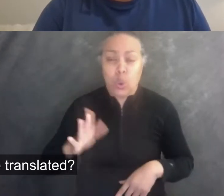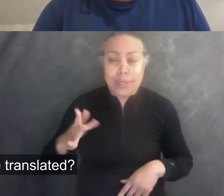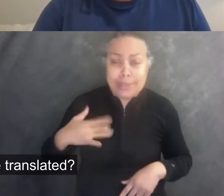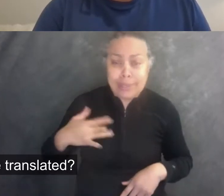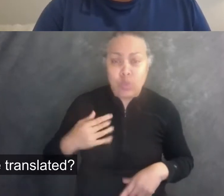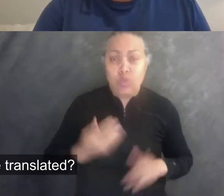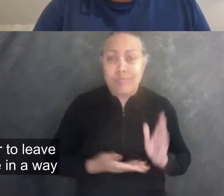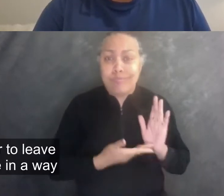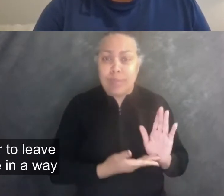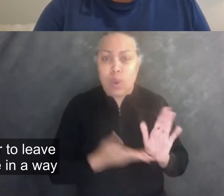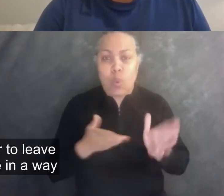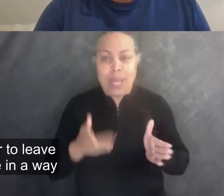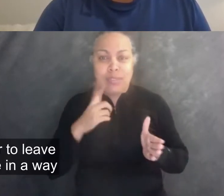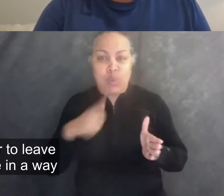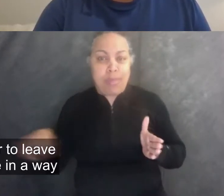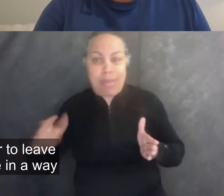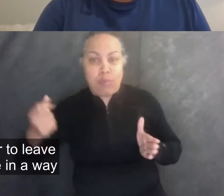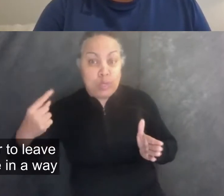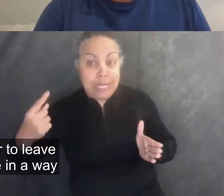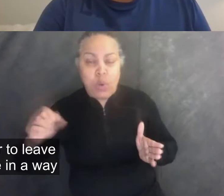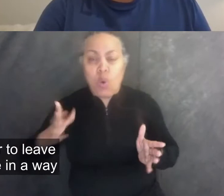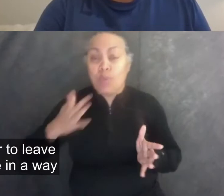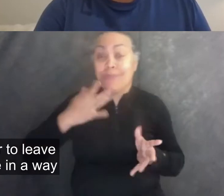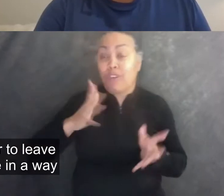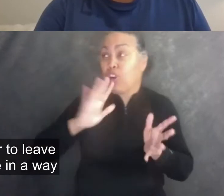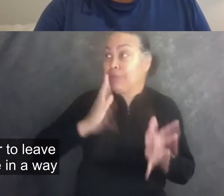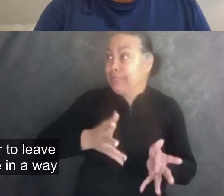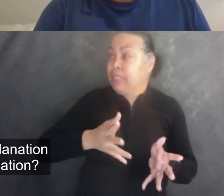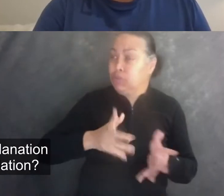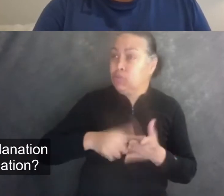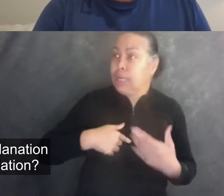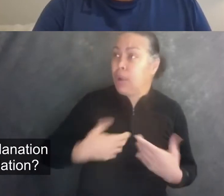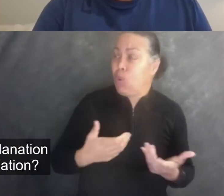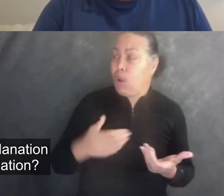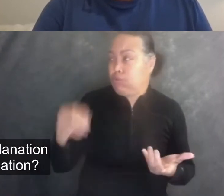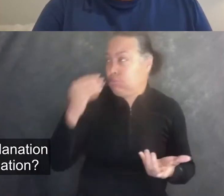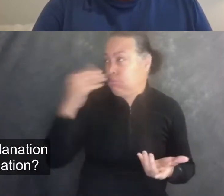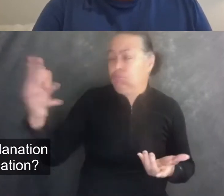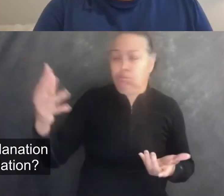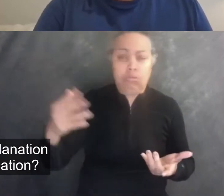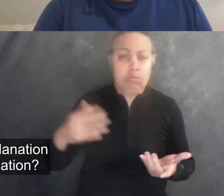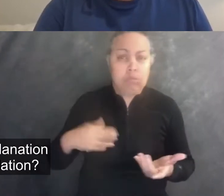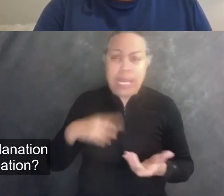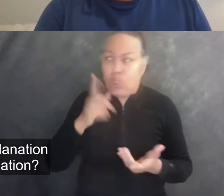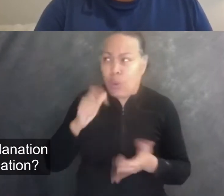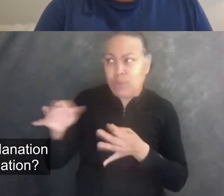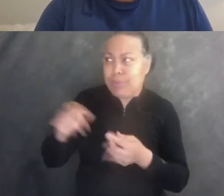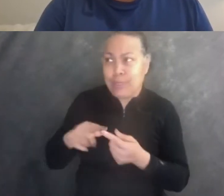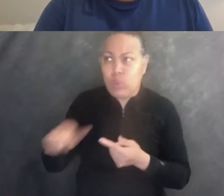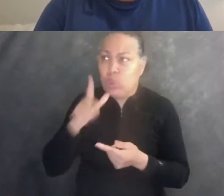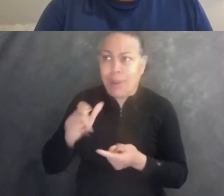can be translated, or do you prefer to leave them inscrutable in a way that defies explanation or easy